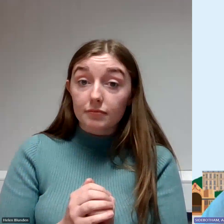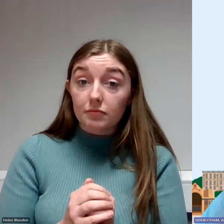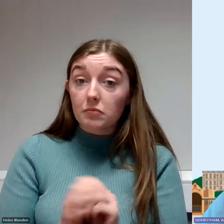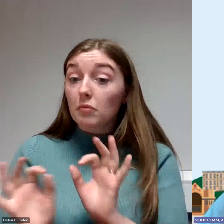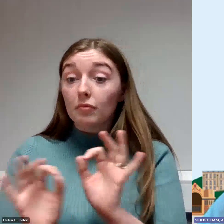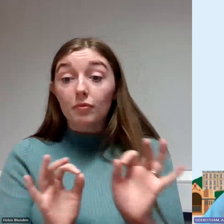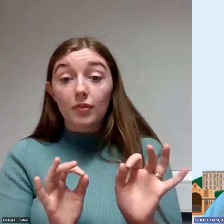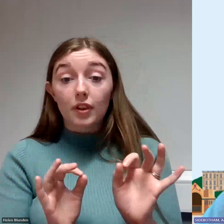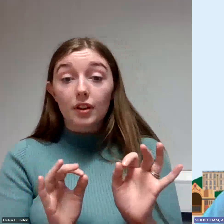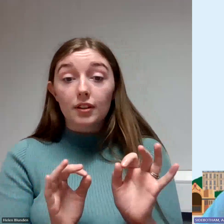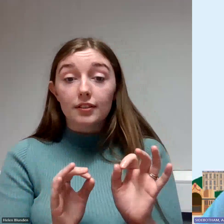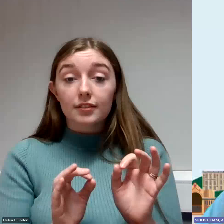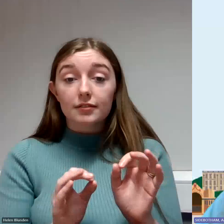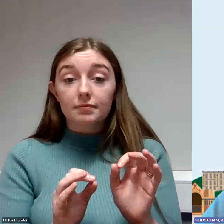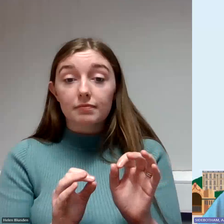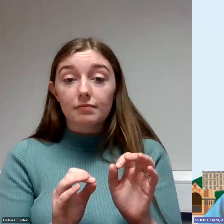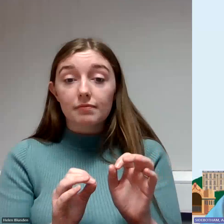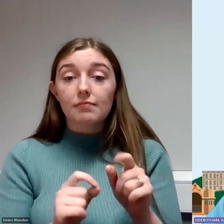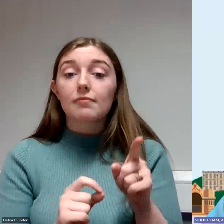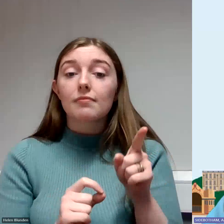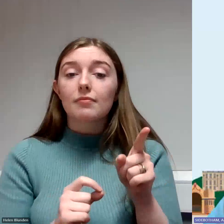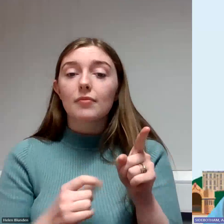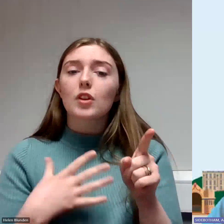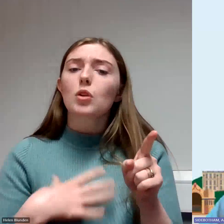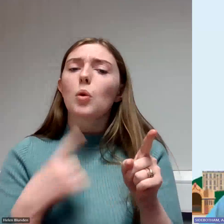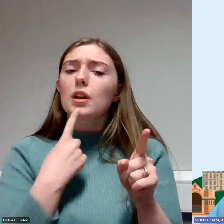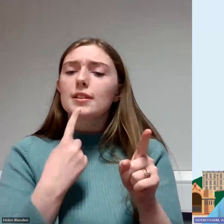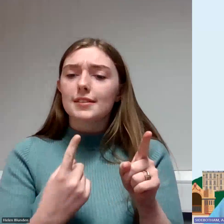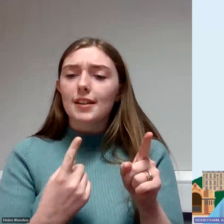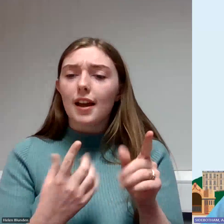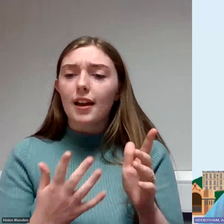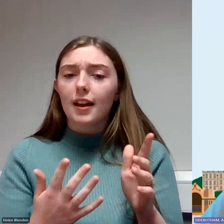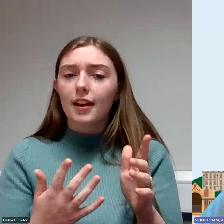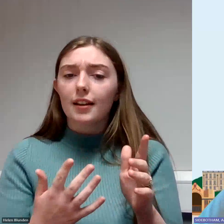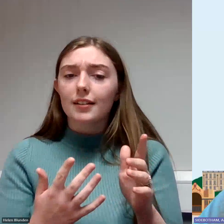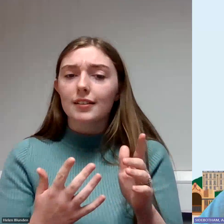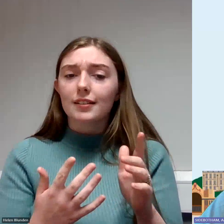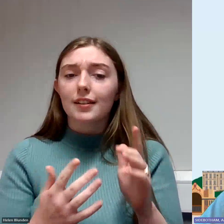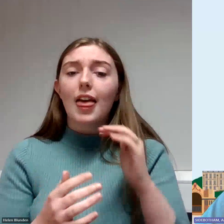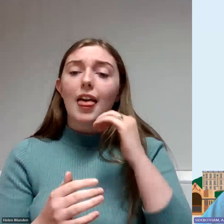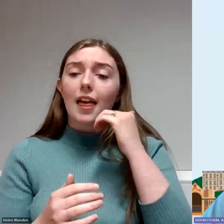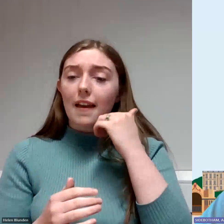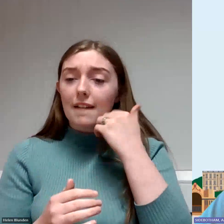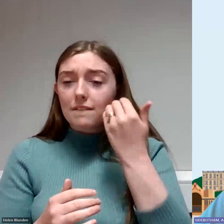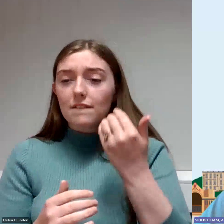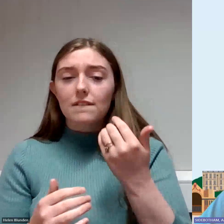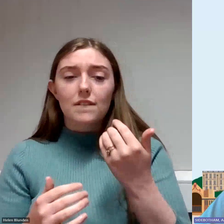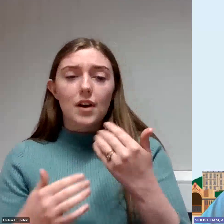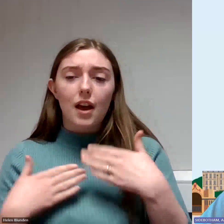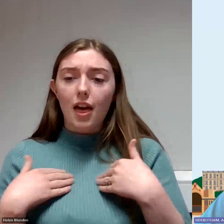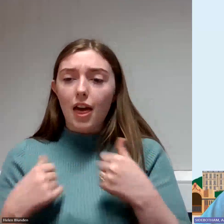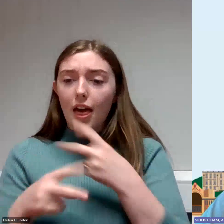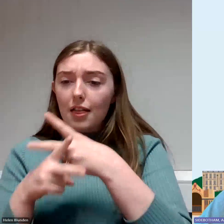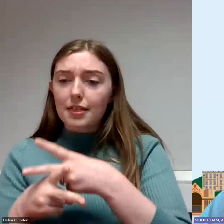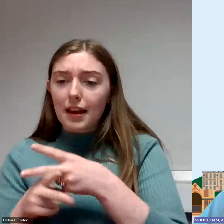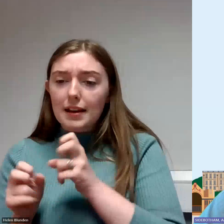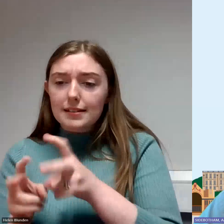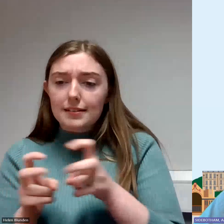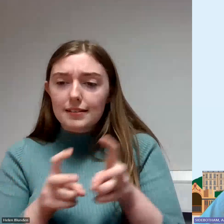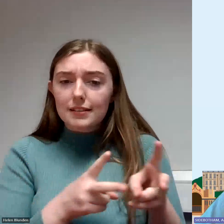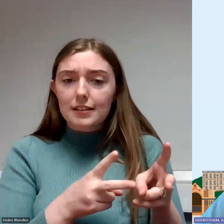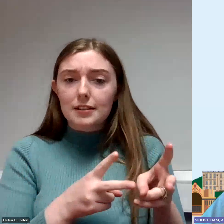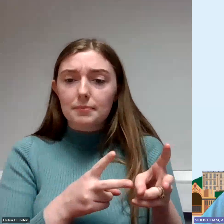Mark, just to say, if I may, what we alluded to at the beginning, every healthcare system has what we call